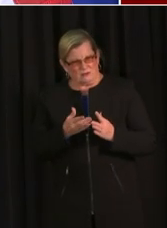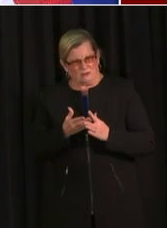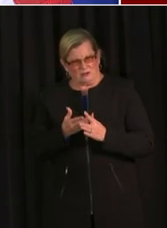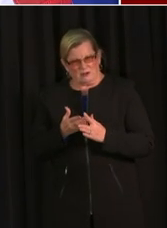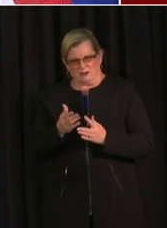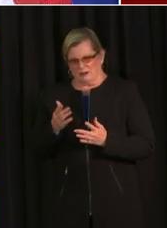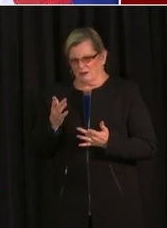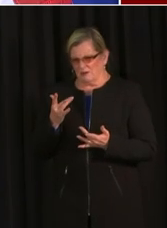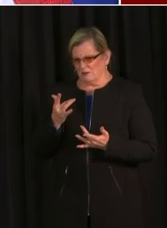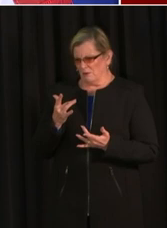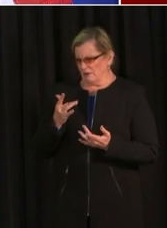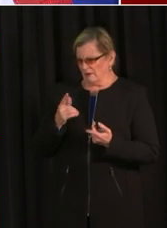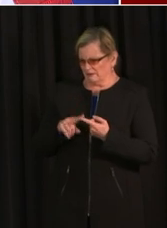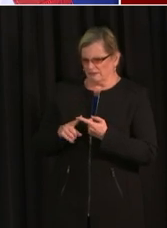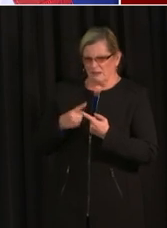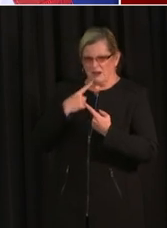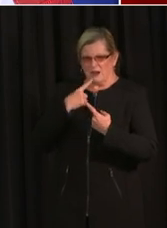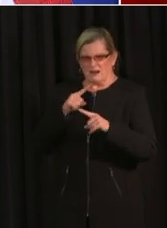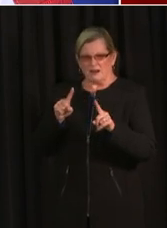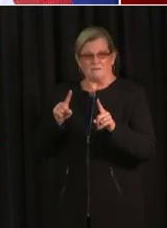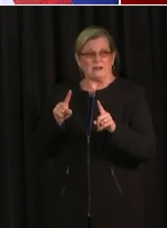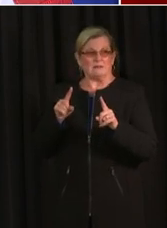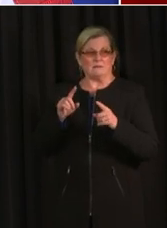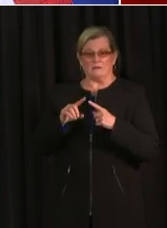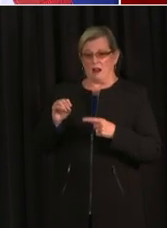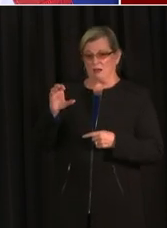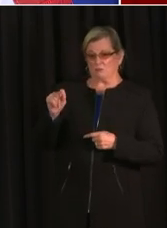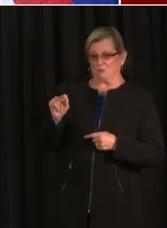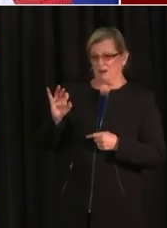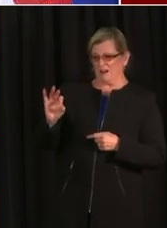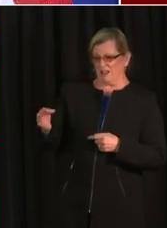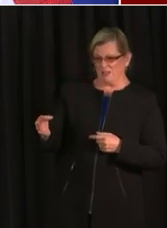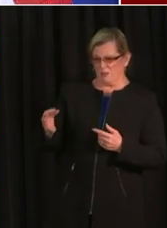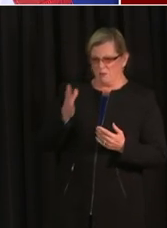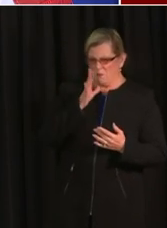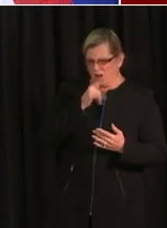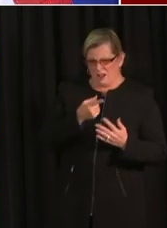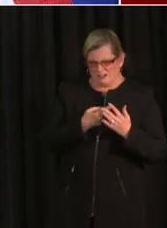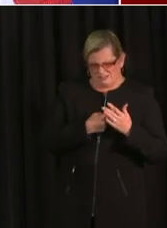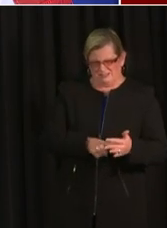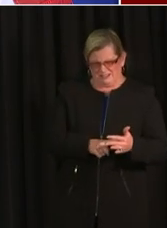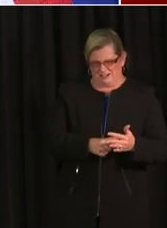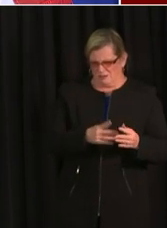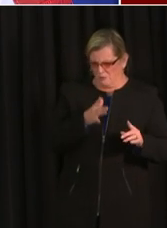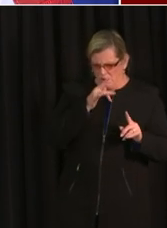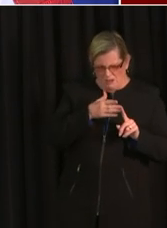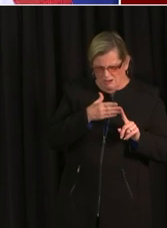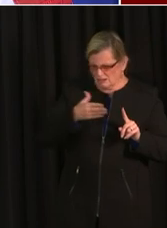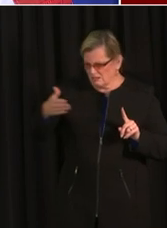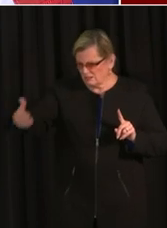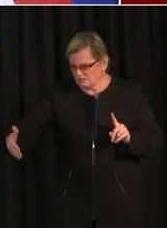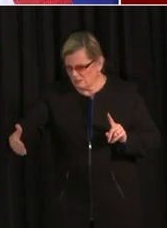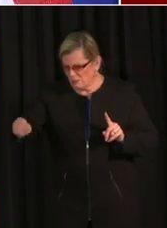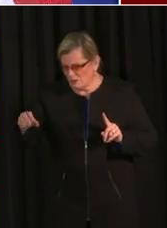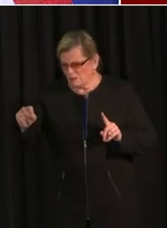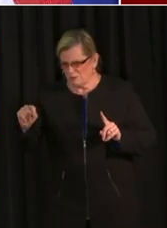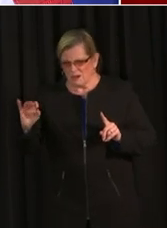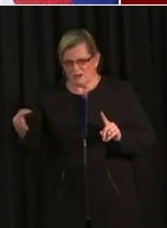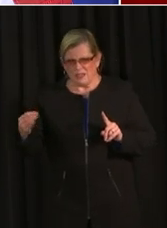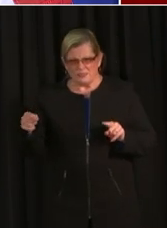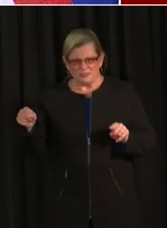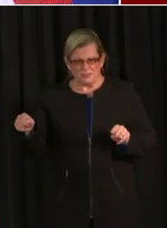and not just, maybe for a couple of weeks to see how things go? We made it